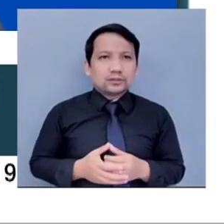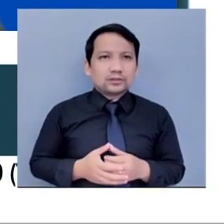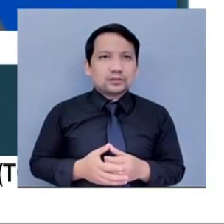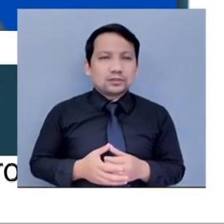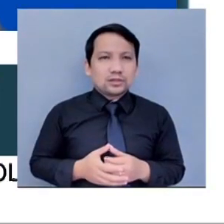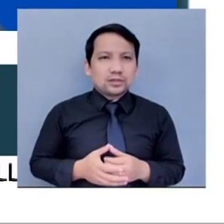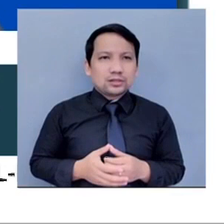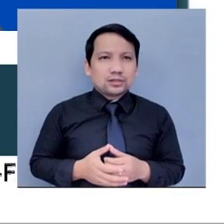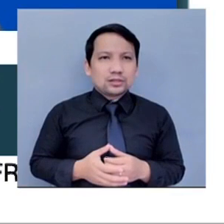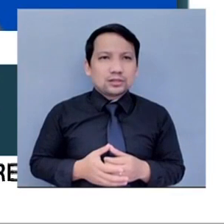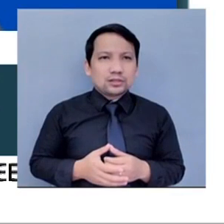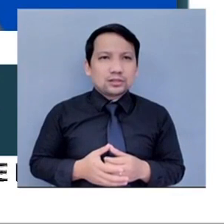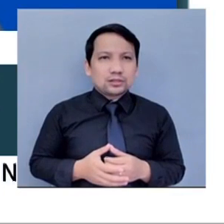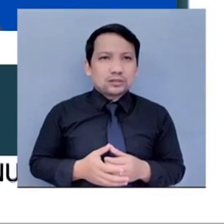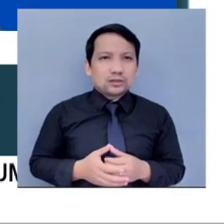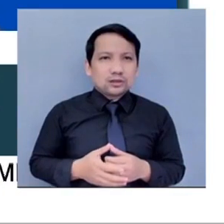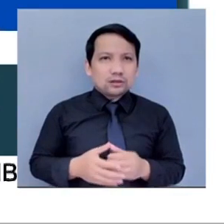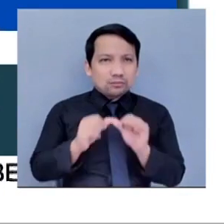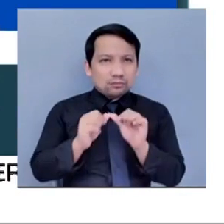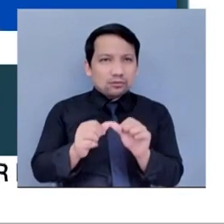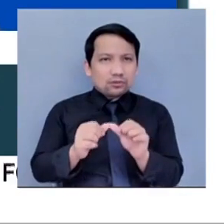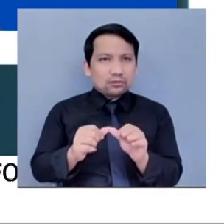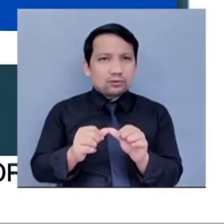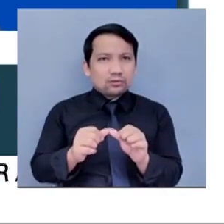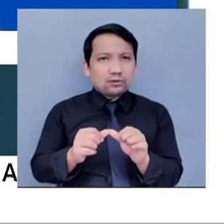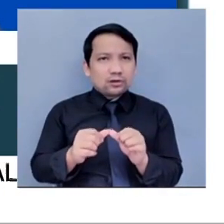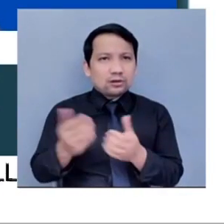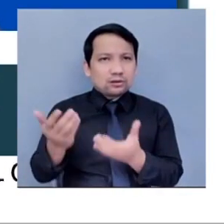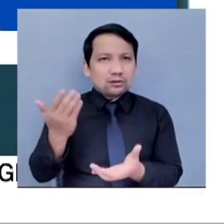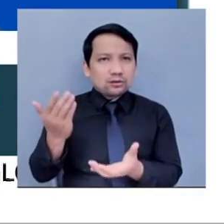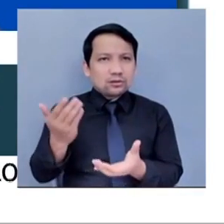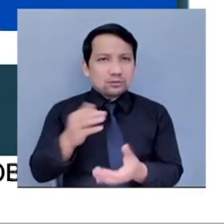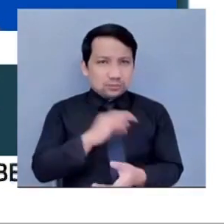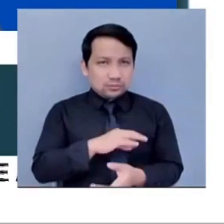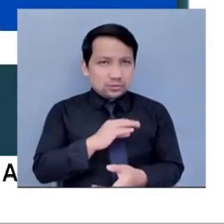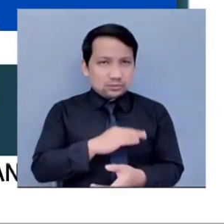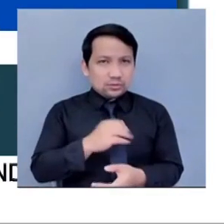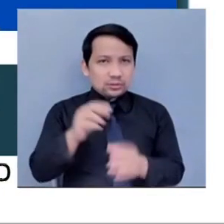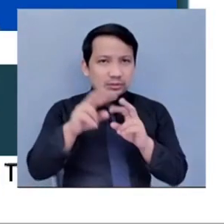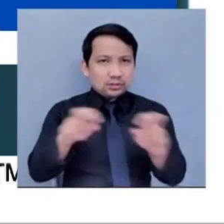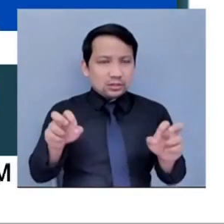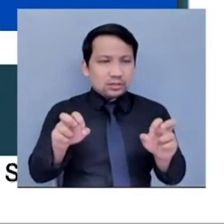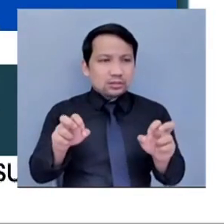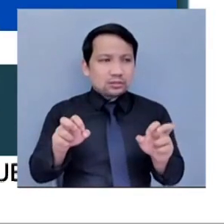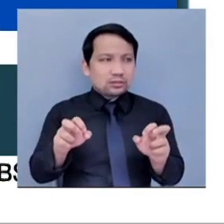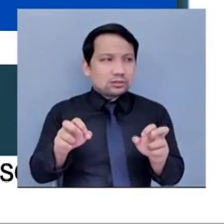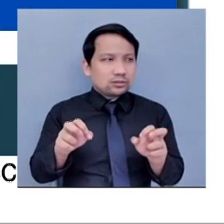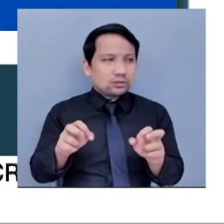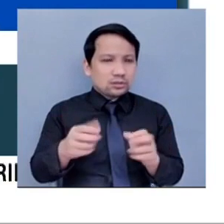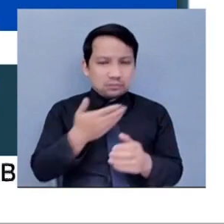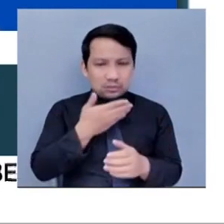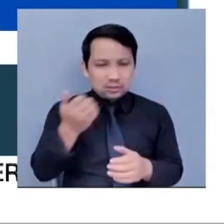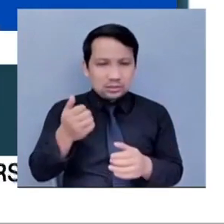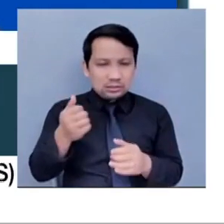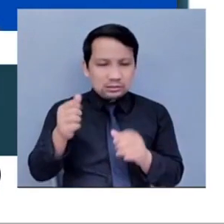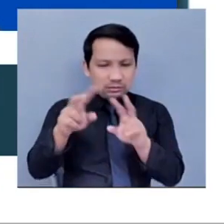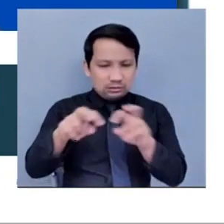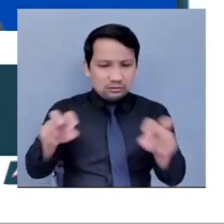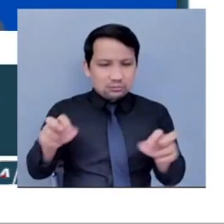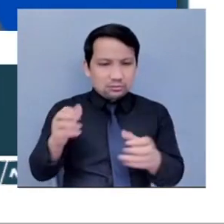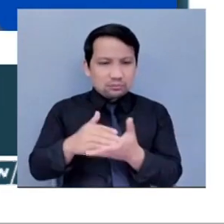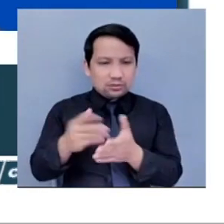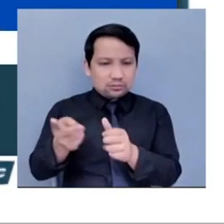Some rationalization as to the cost-benefit analysis, the greatest benefit of that would be